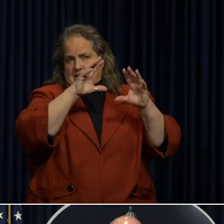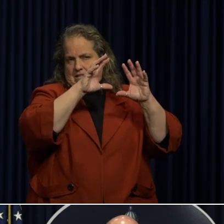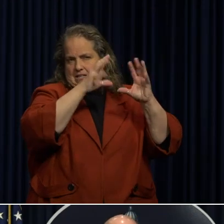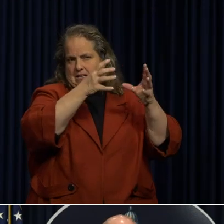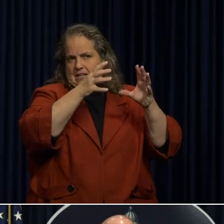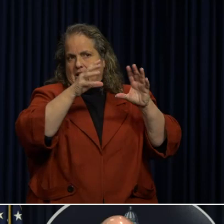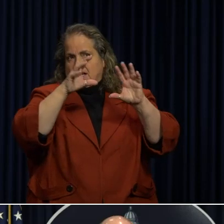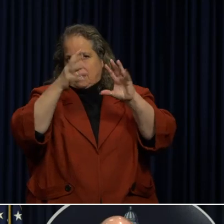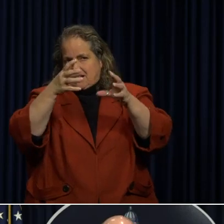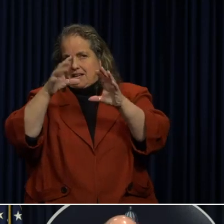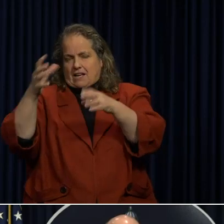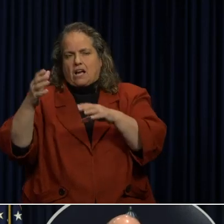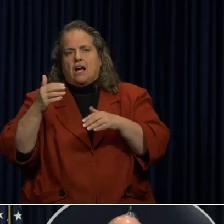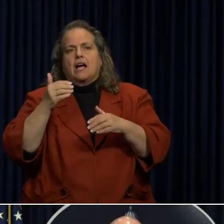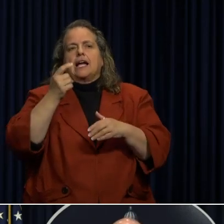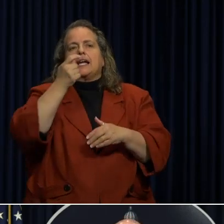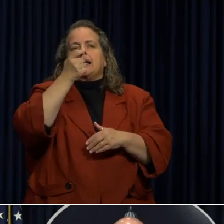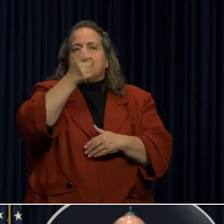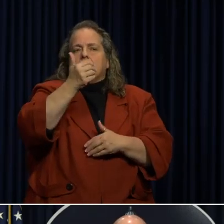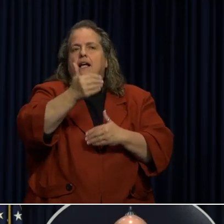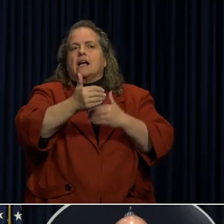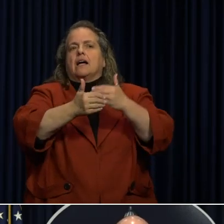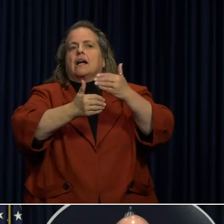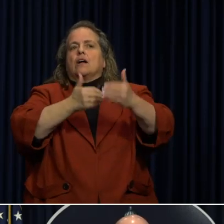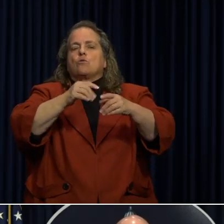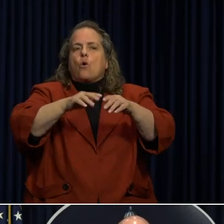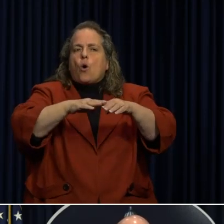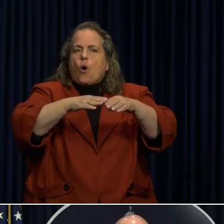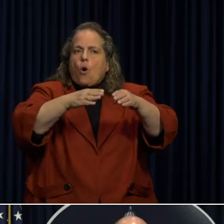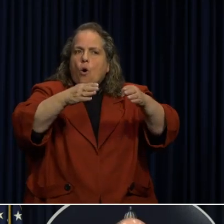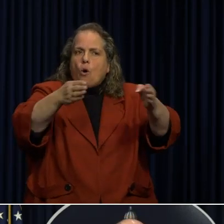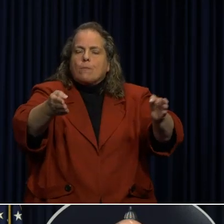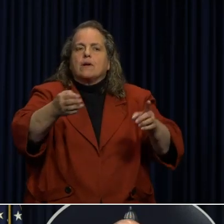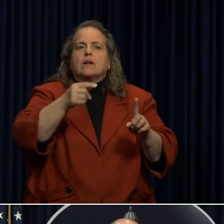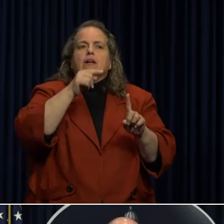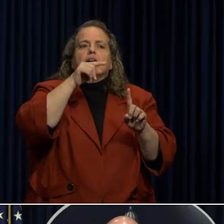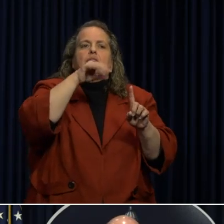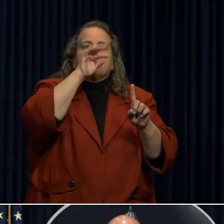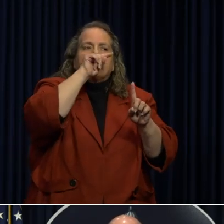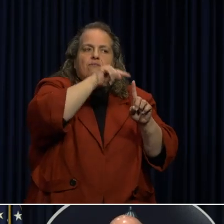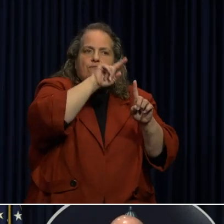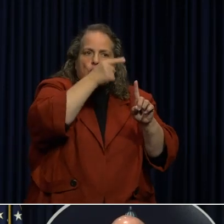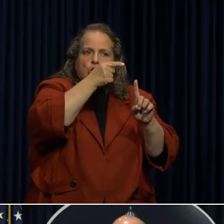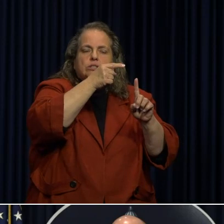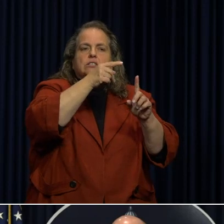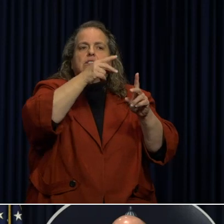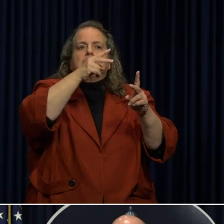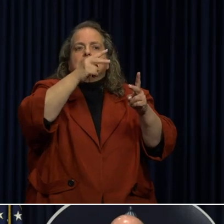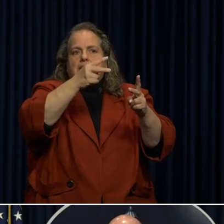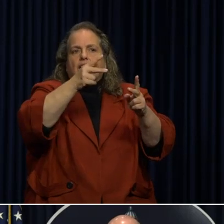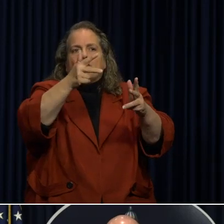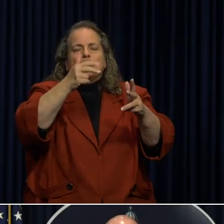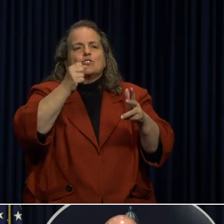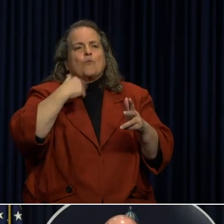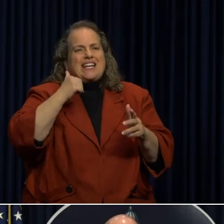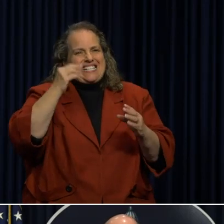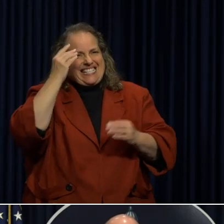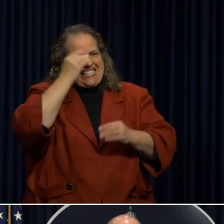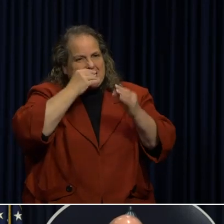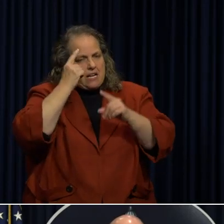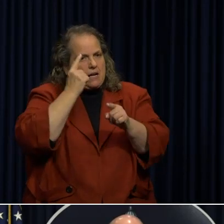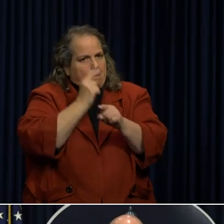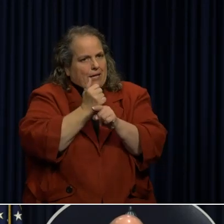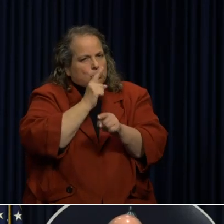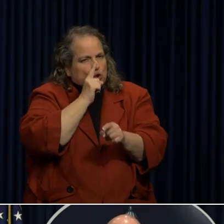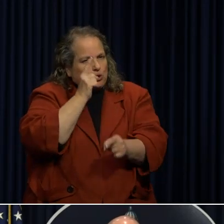governor just said that very clearly. This is intended to be a phased gradual reopening. so we can do it thoughtfully, safely,